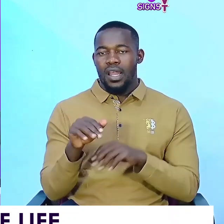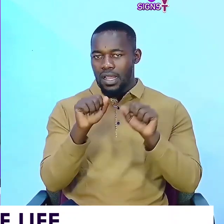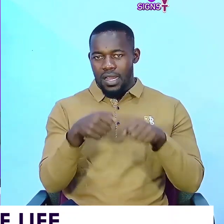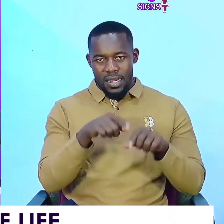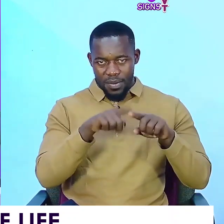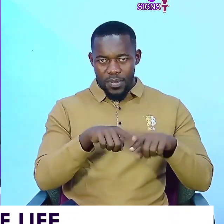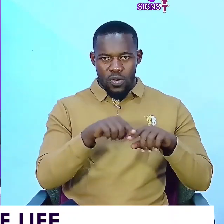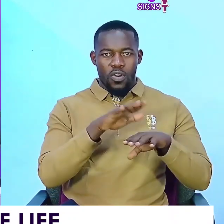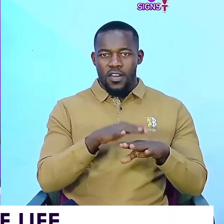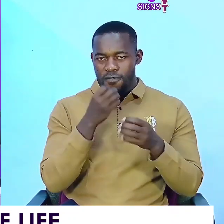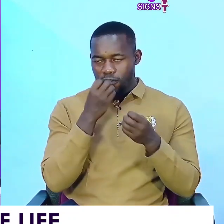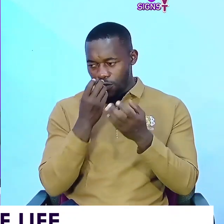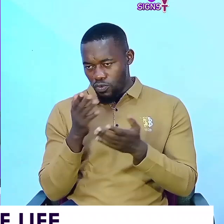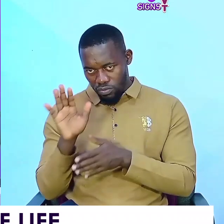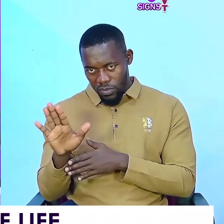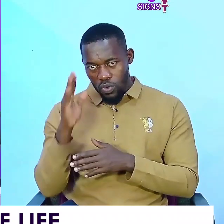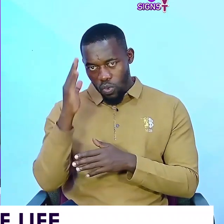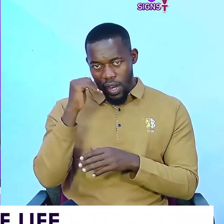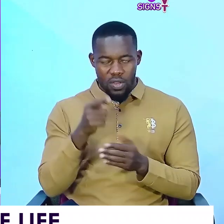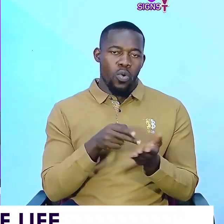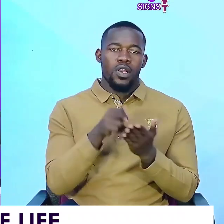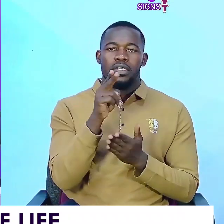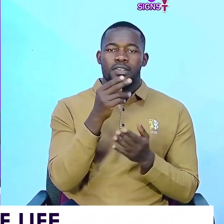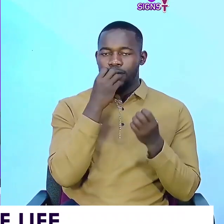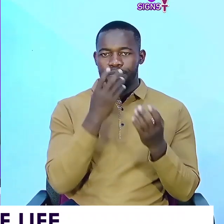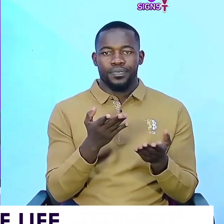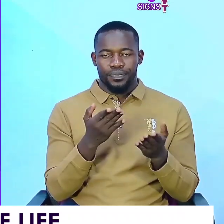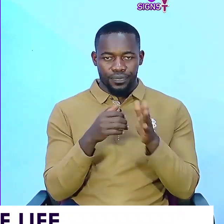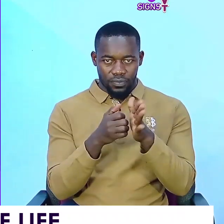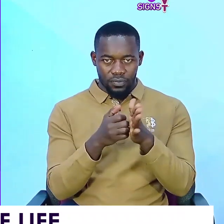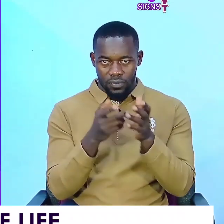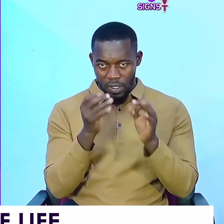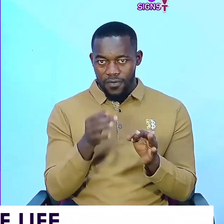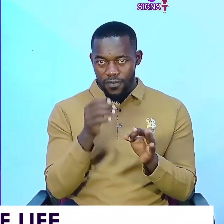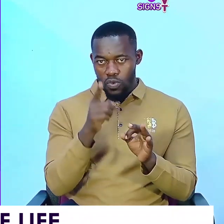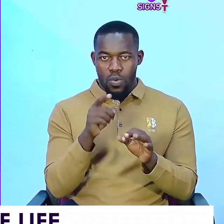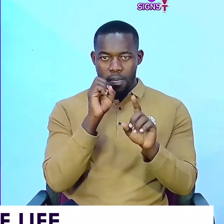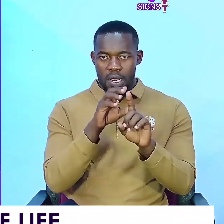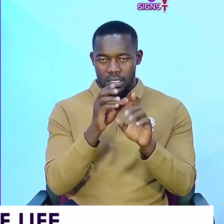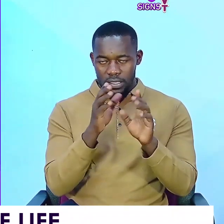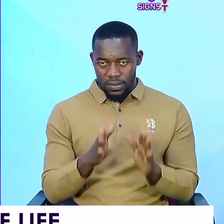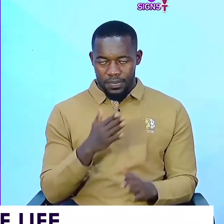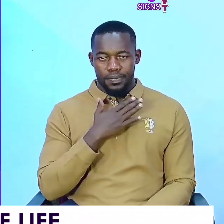information you give me because I know it's honest. so let's say if you're my counselor or you're my mentor,